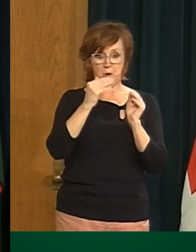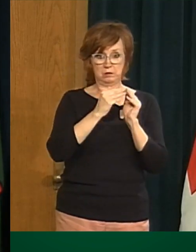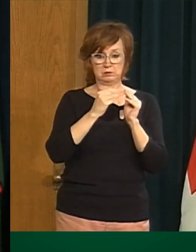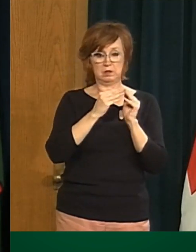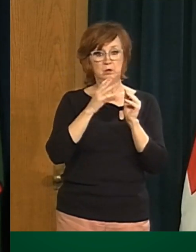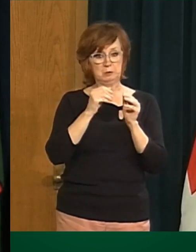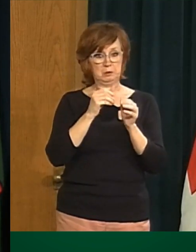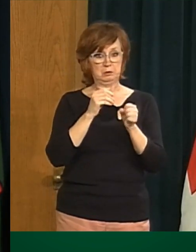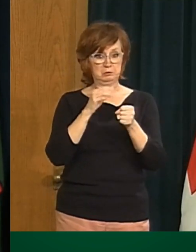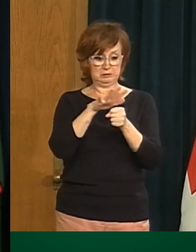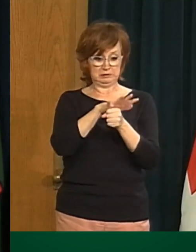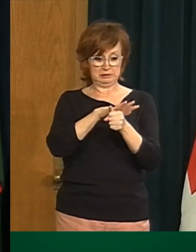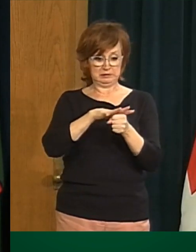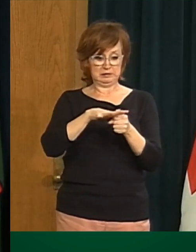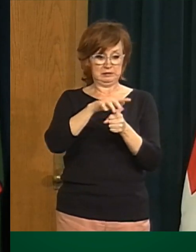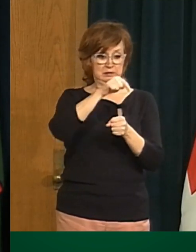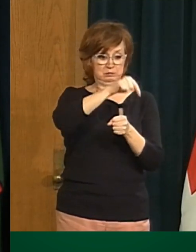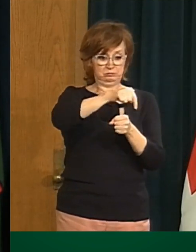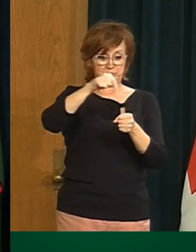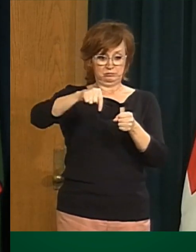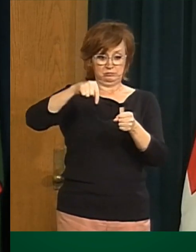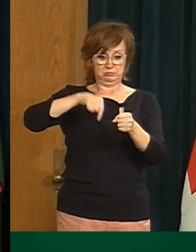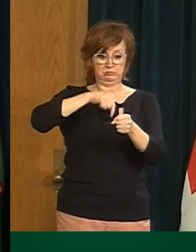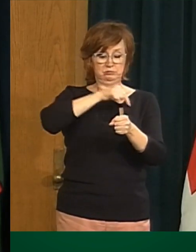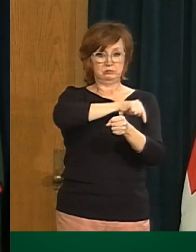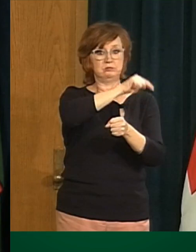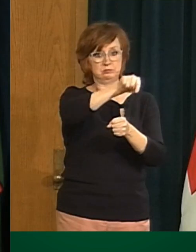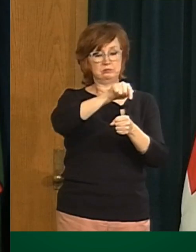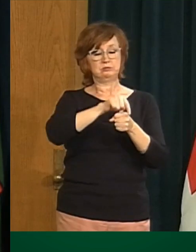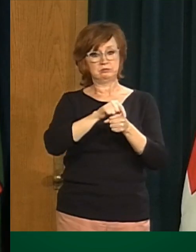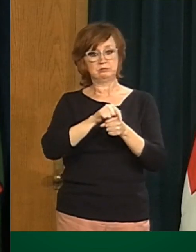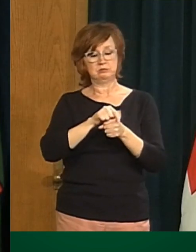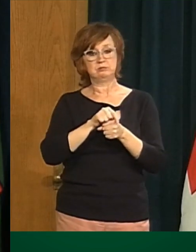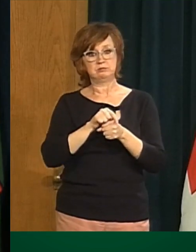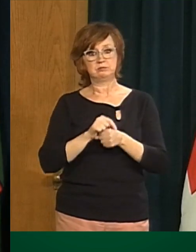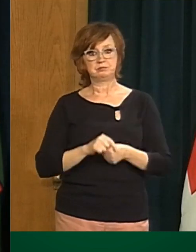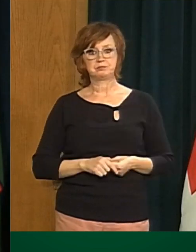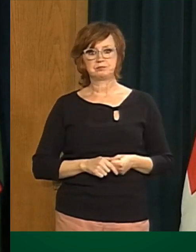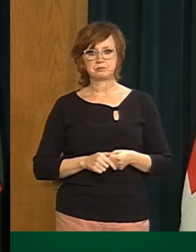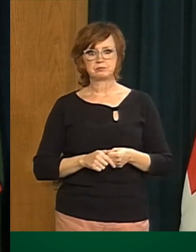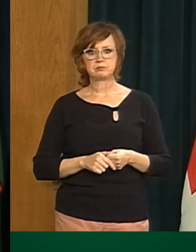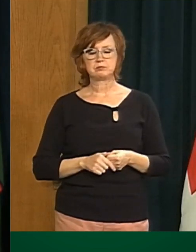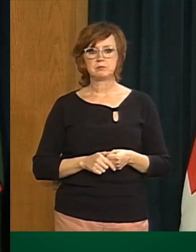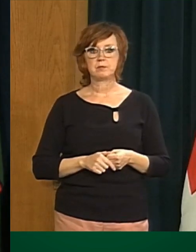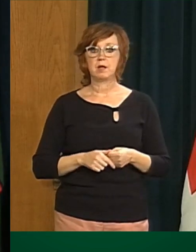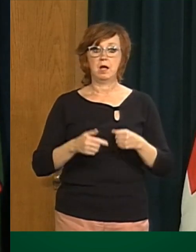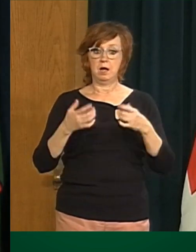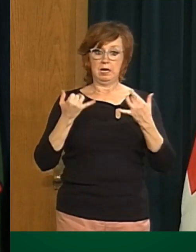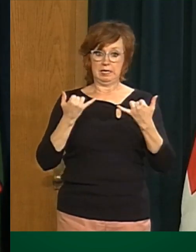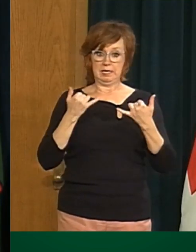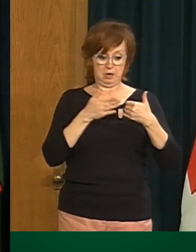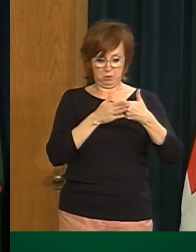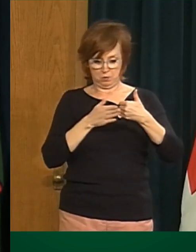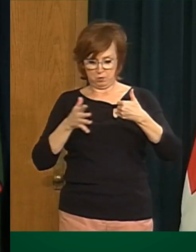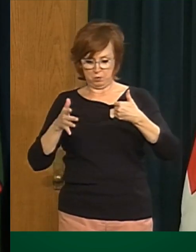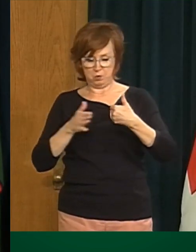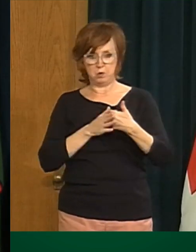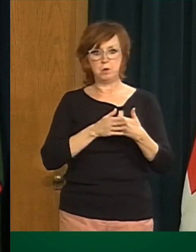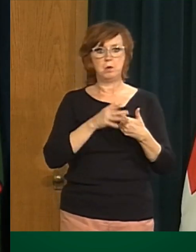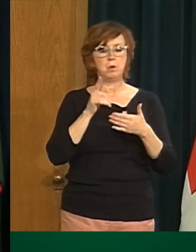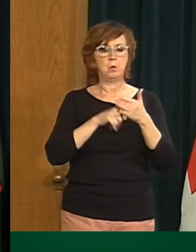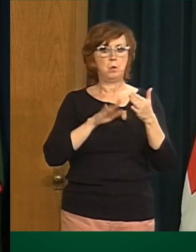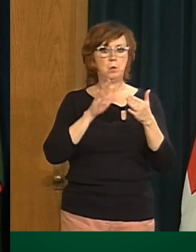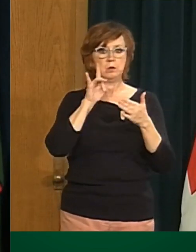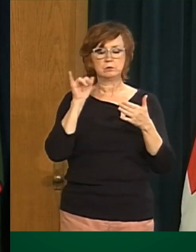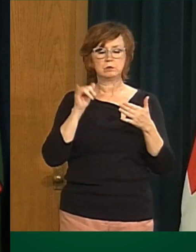are going to see in the next number of days is a much more active role by the provincial government, still working in lockstep with our